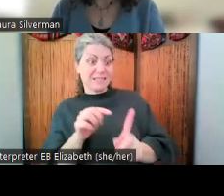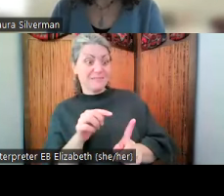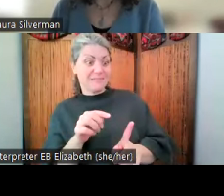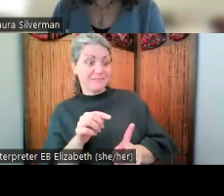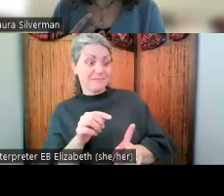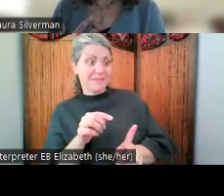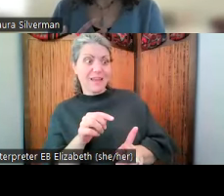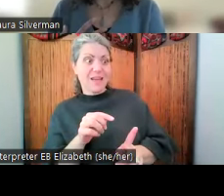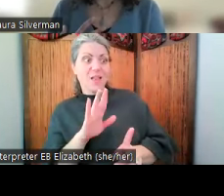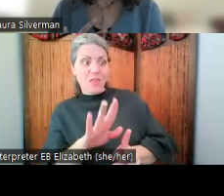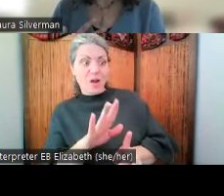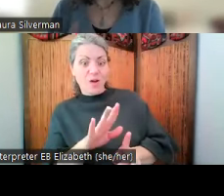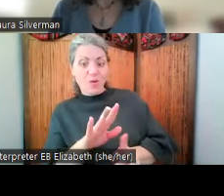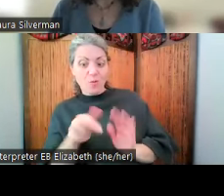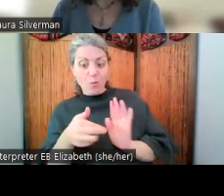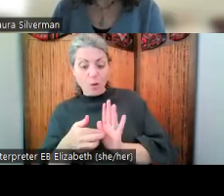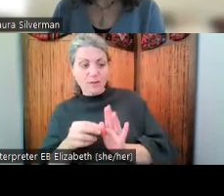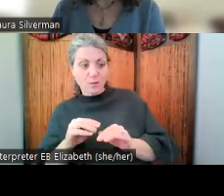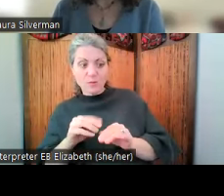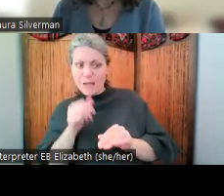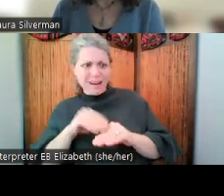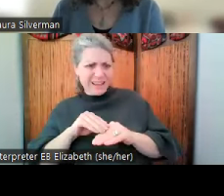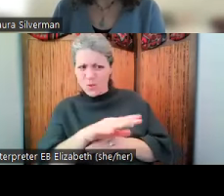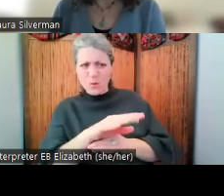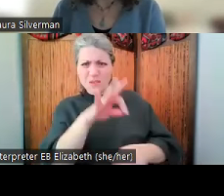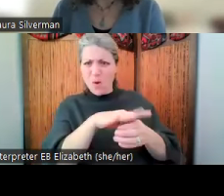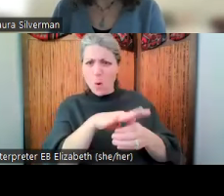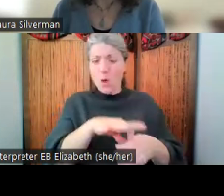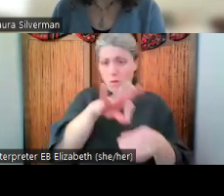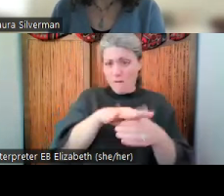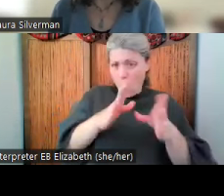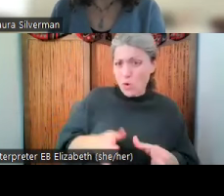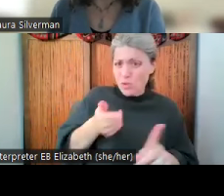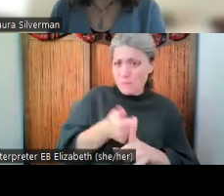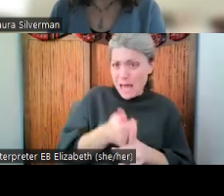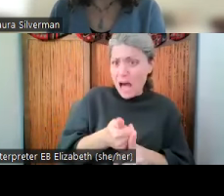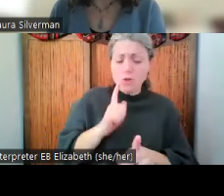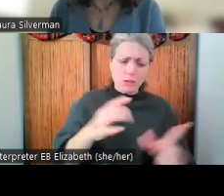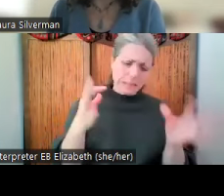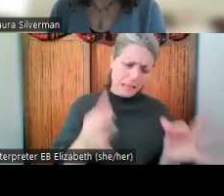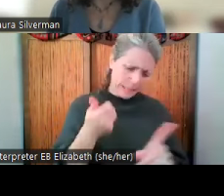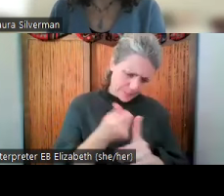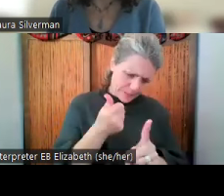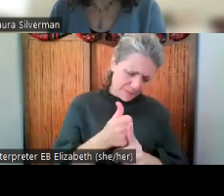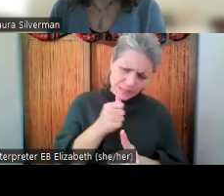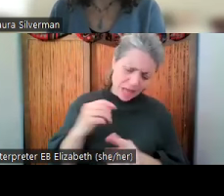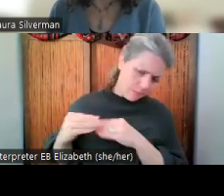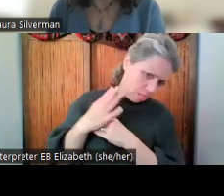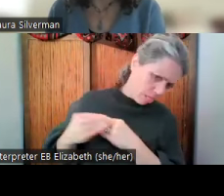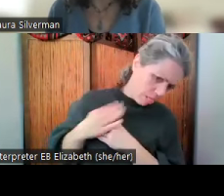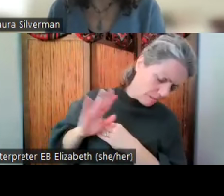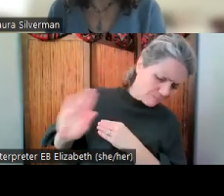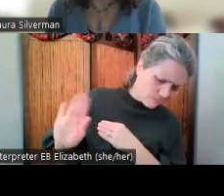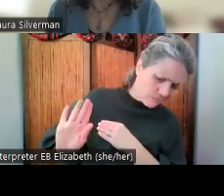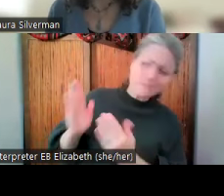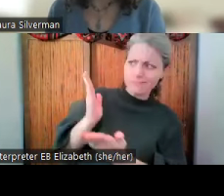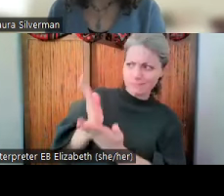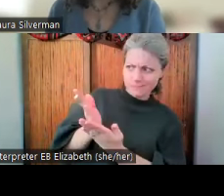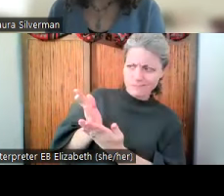vote is really a decision that the voter makes, and there shouldn't be any discussion from the assistant around that.